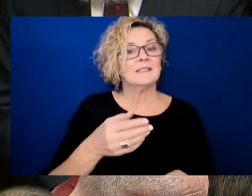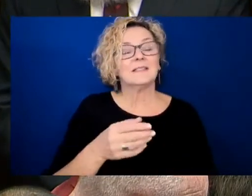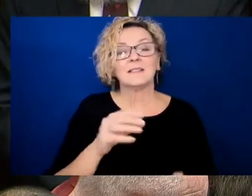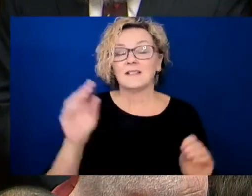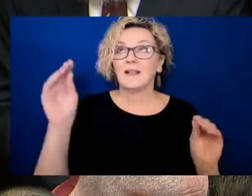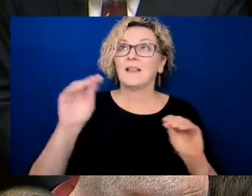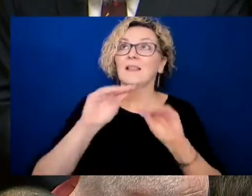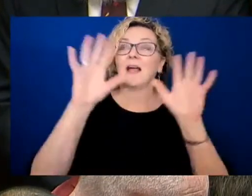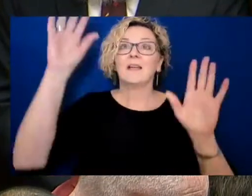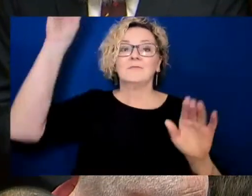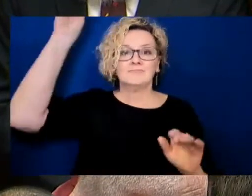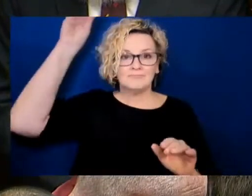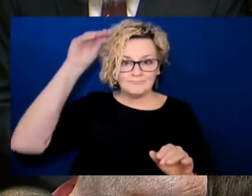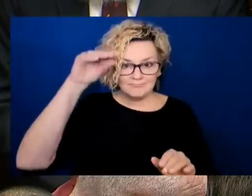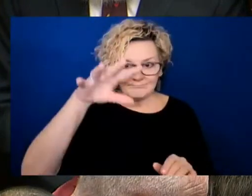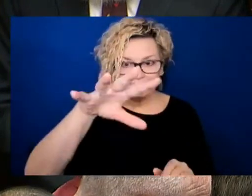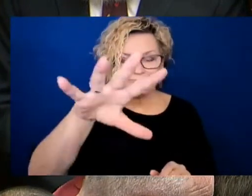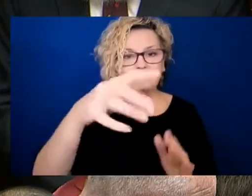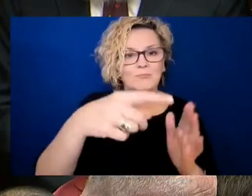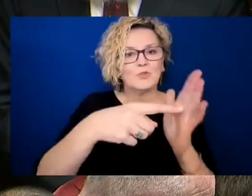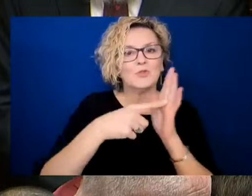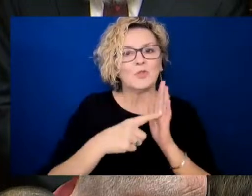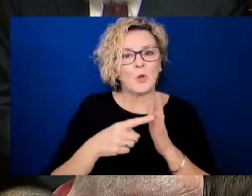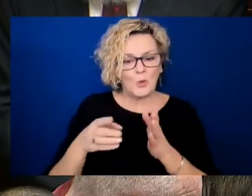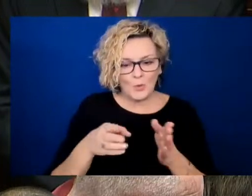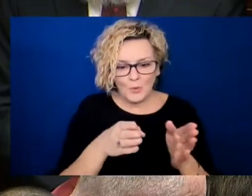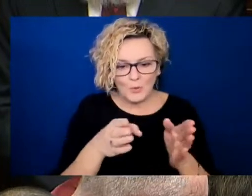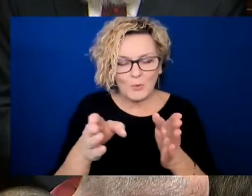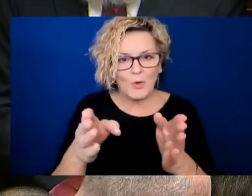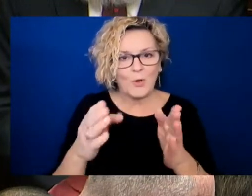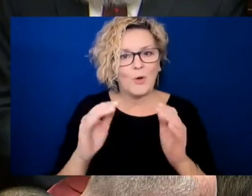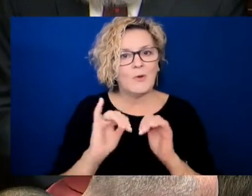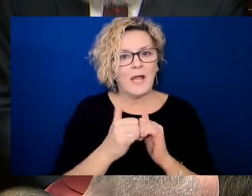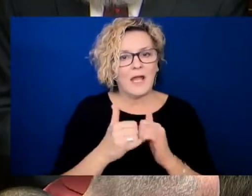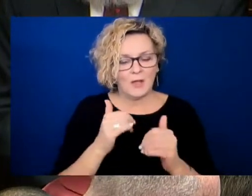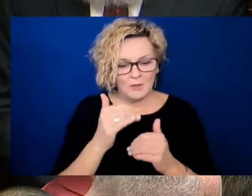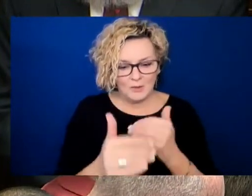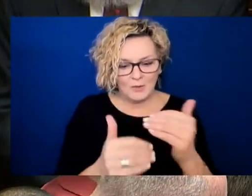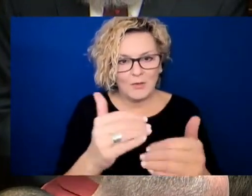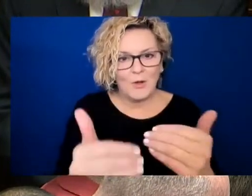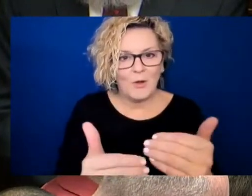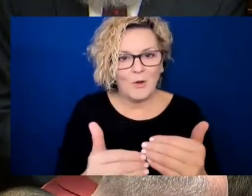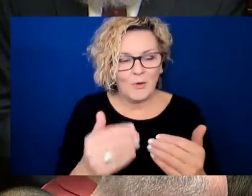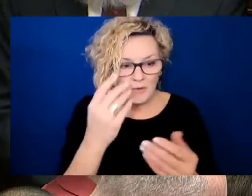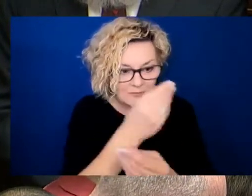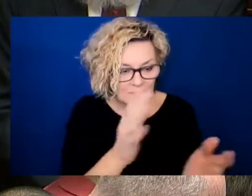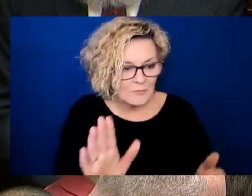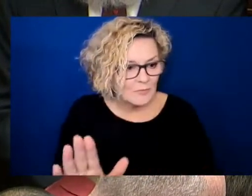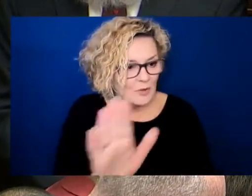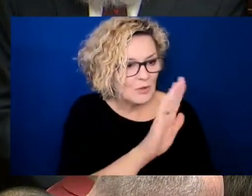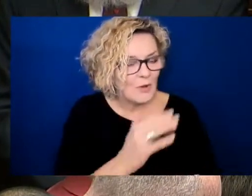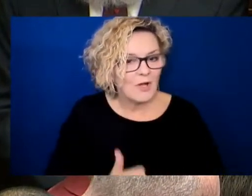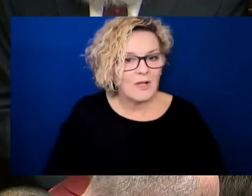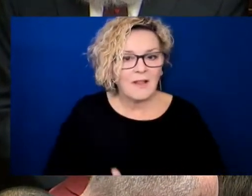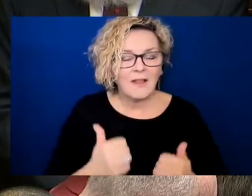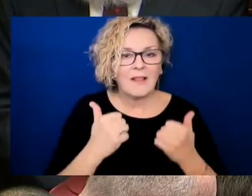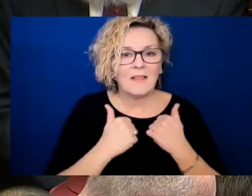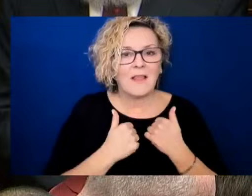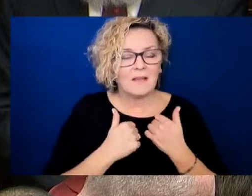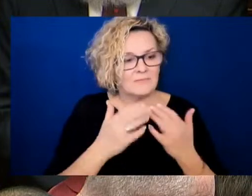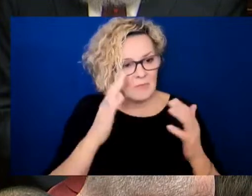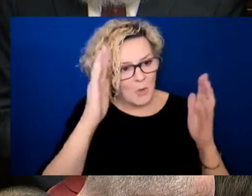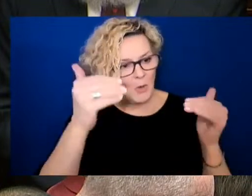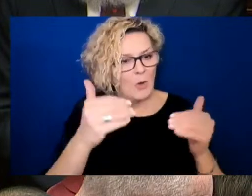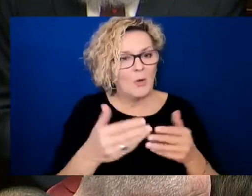and your life is going to be clear, nothing, no pebbles or nothing on the way.